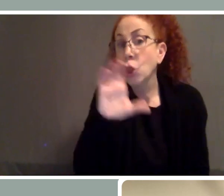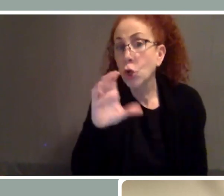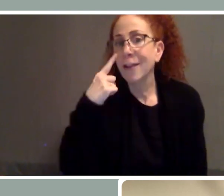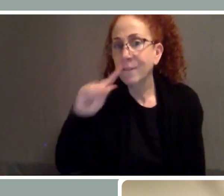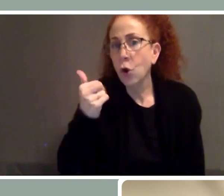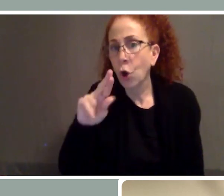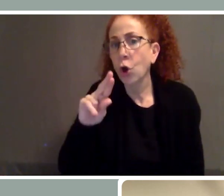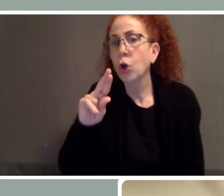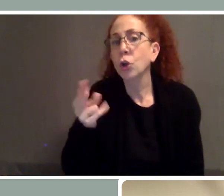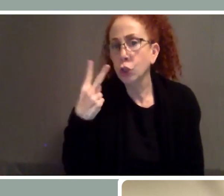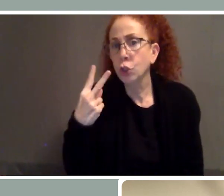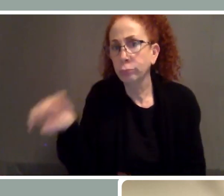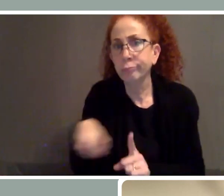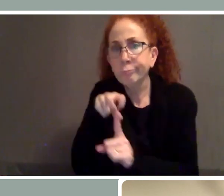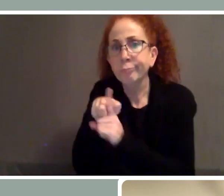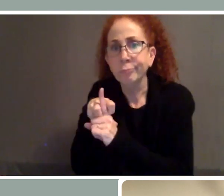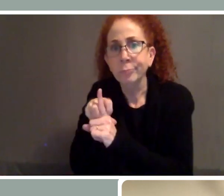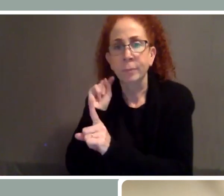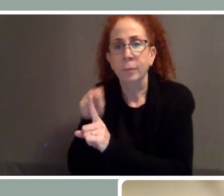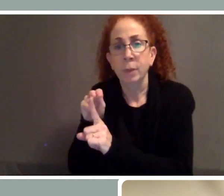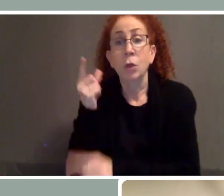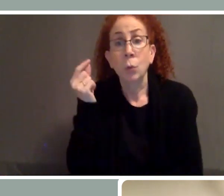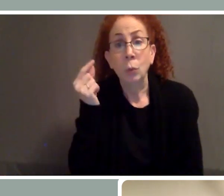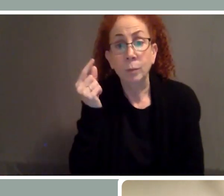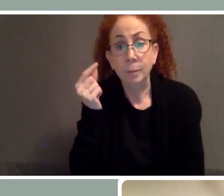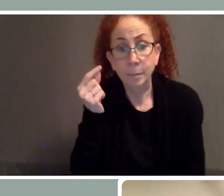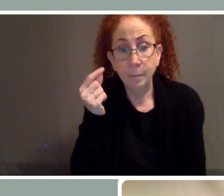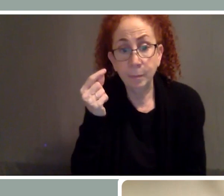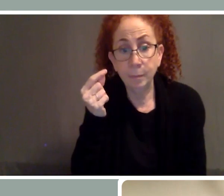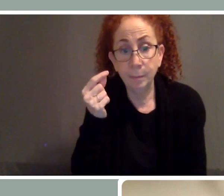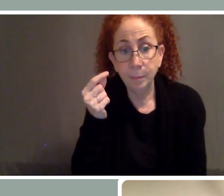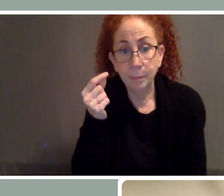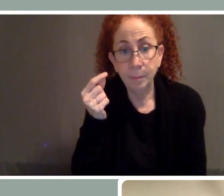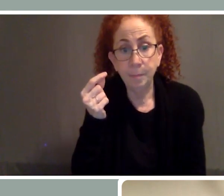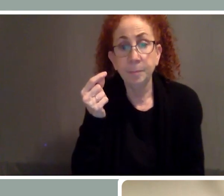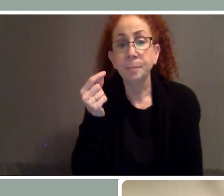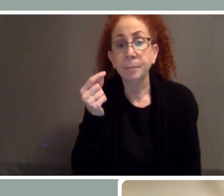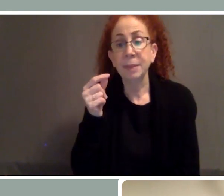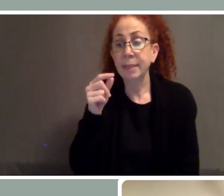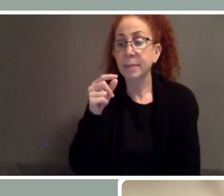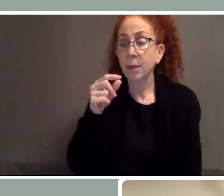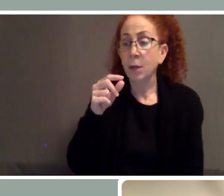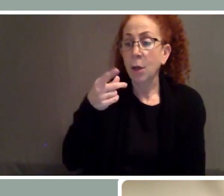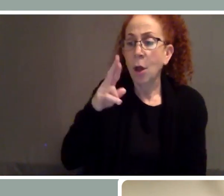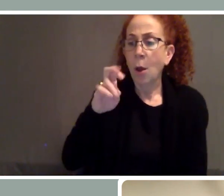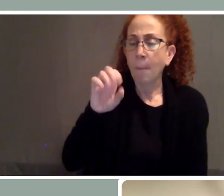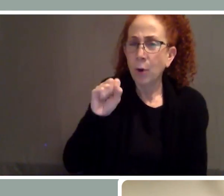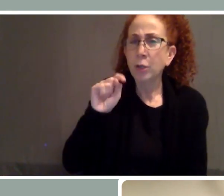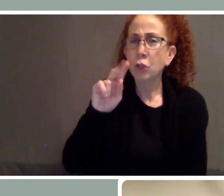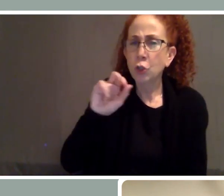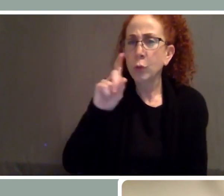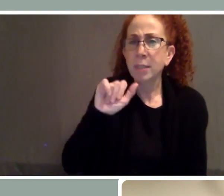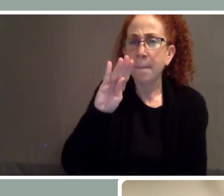HER2. And what it's doing, it's trastuzumab in some ways that's looking